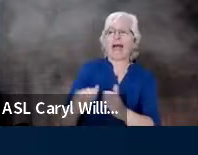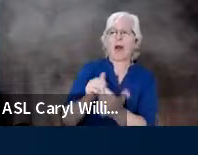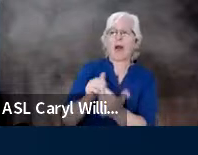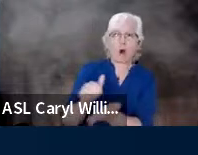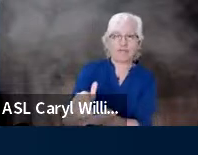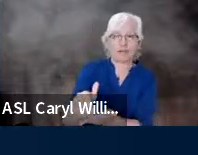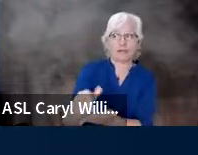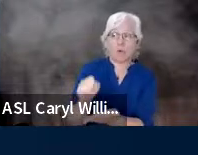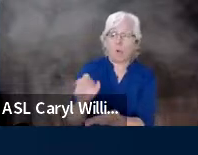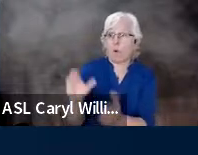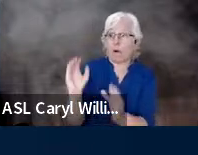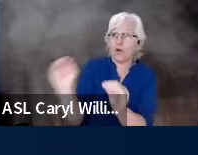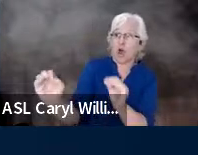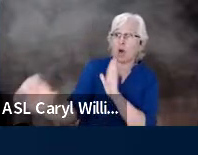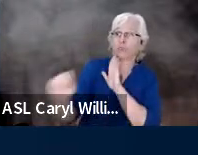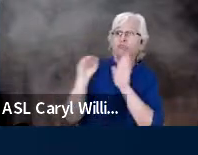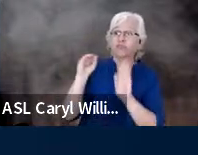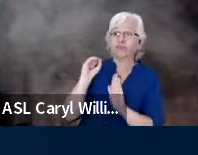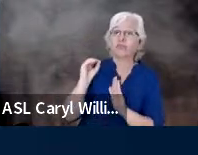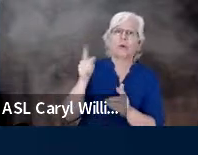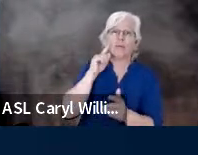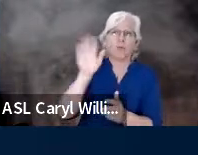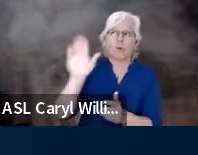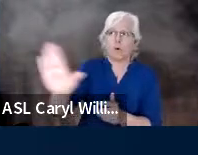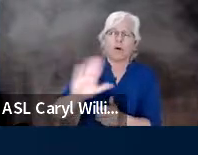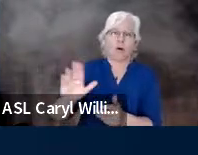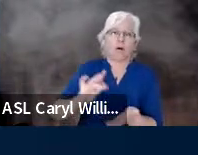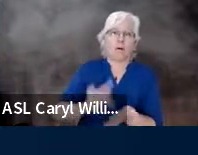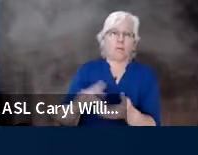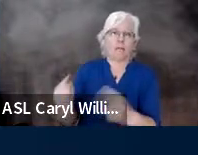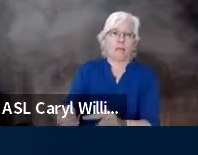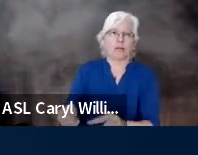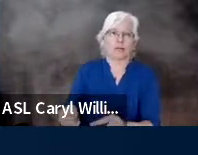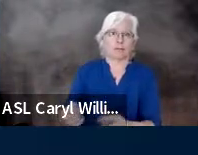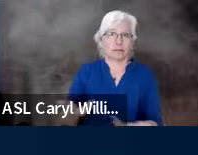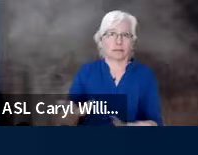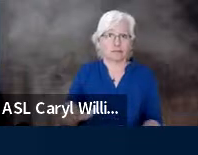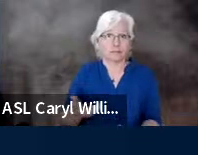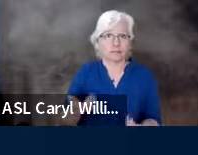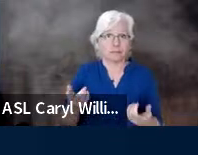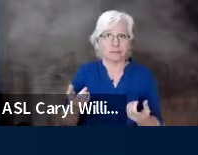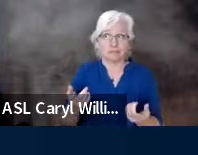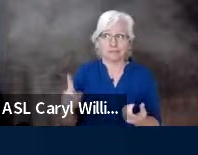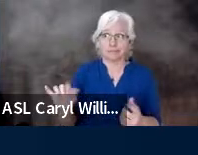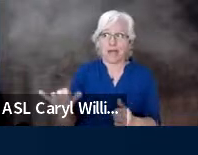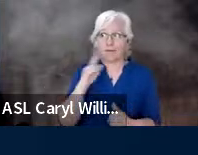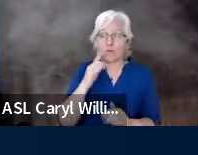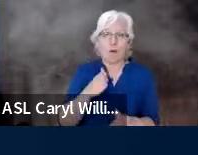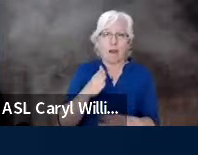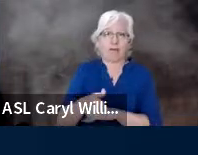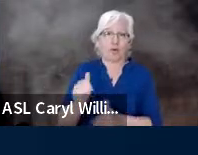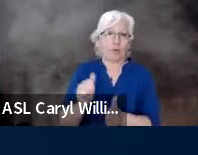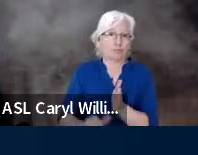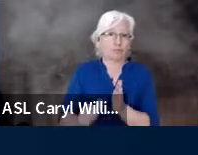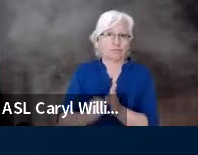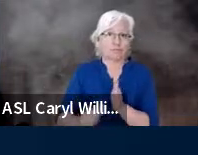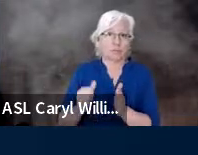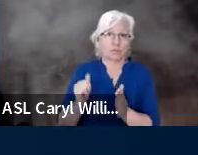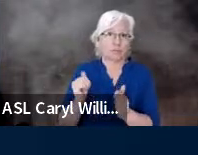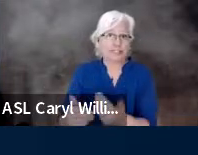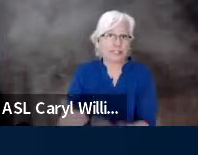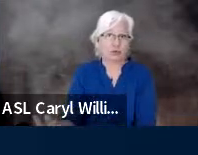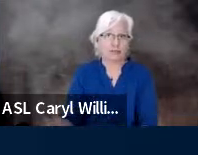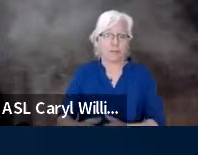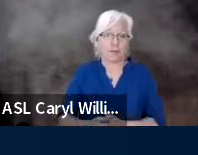at all, after a procedure or surgery, right? And so these are just an example of